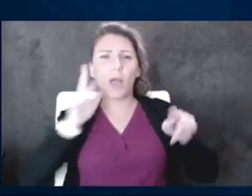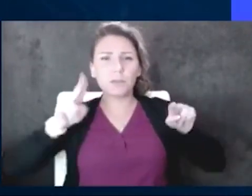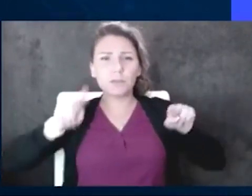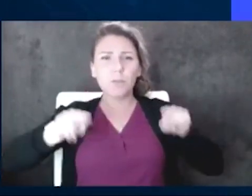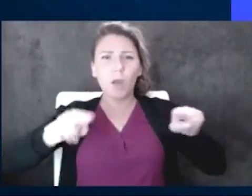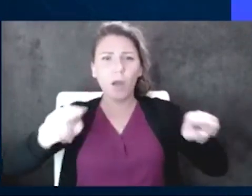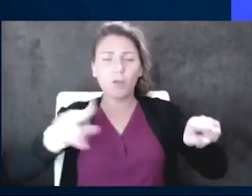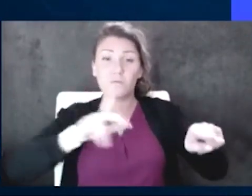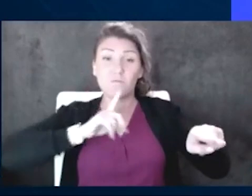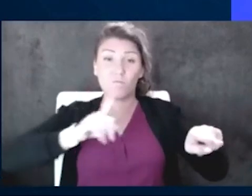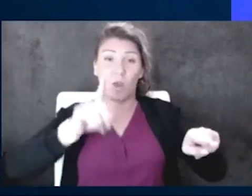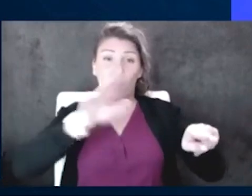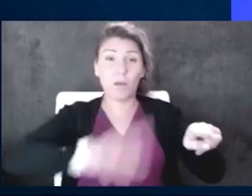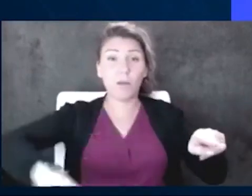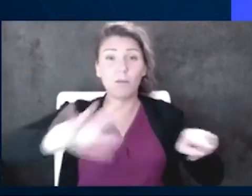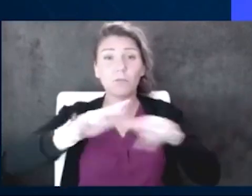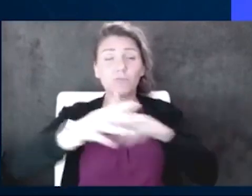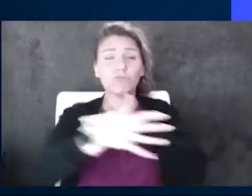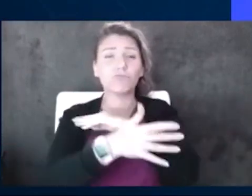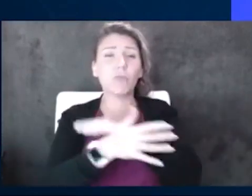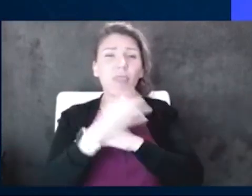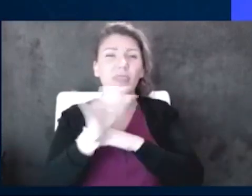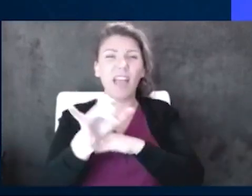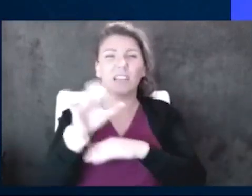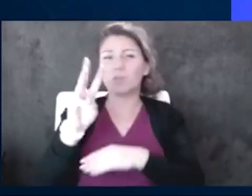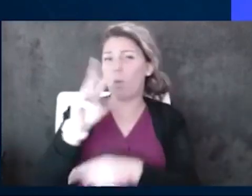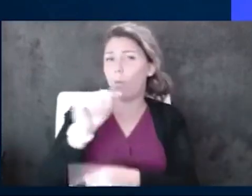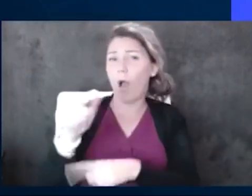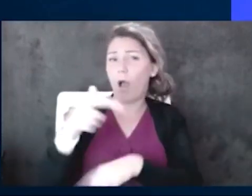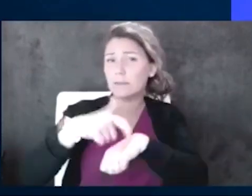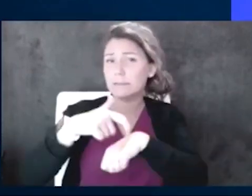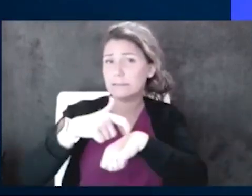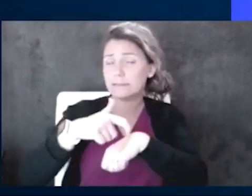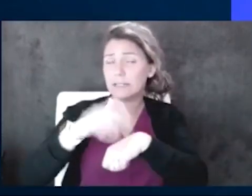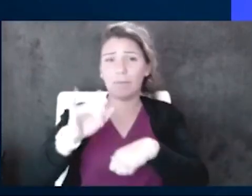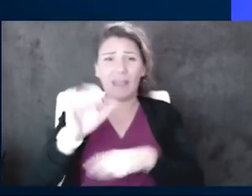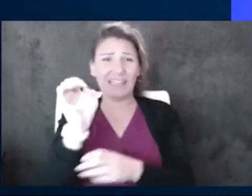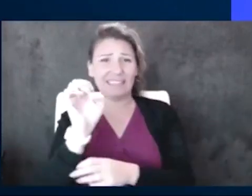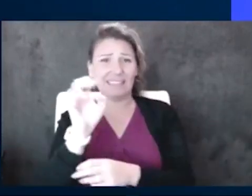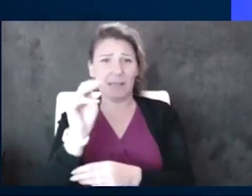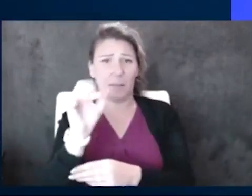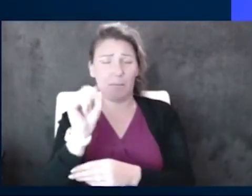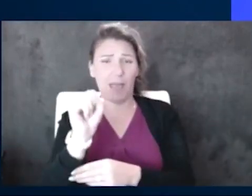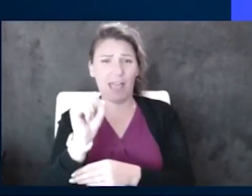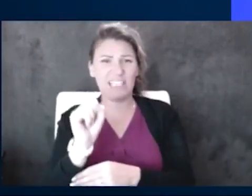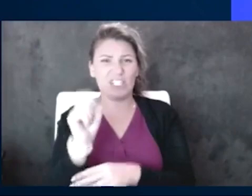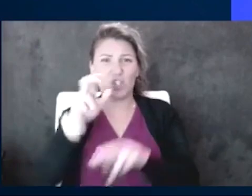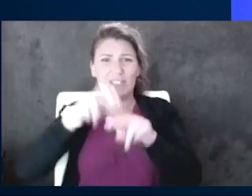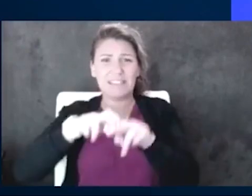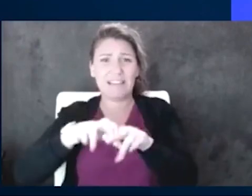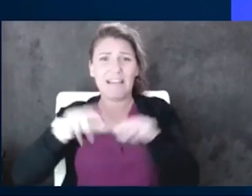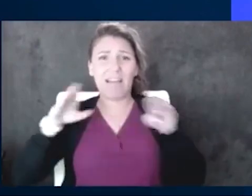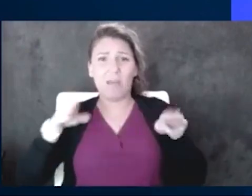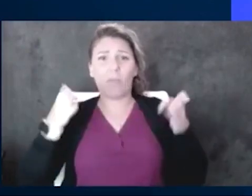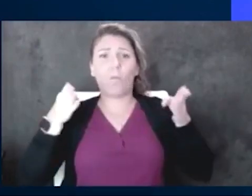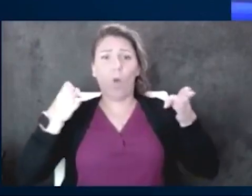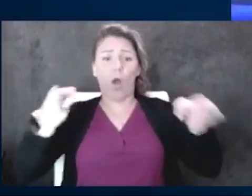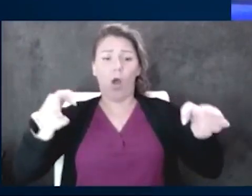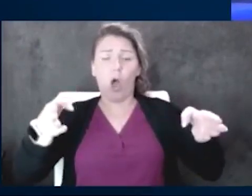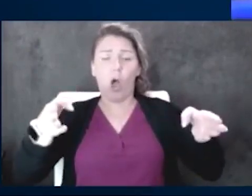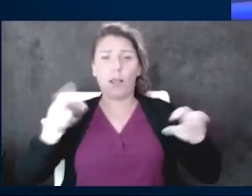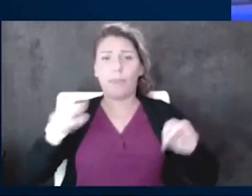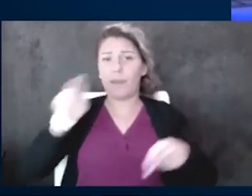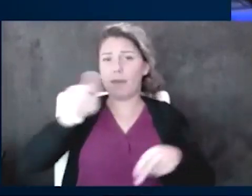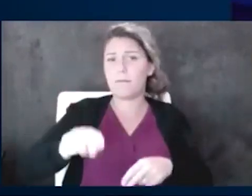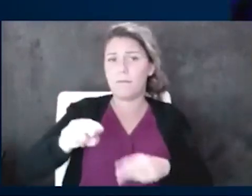region. We call it wall time, which is the time that the EMS crew has to sit on the wall with their patient on the EMS cot before we can find a bed.